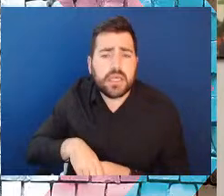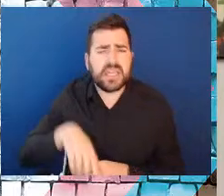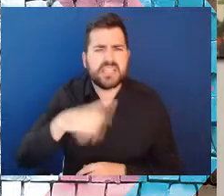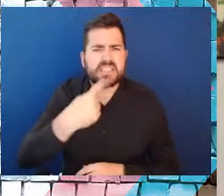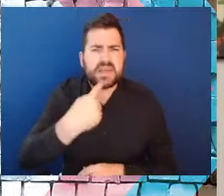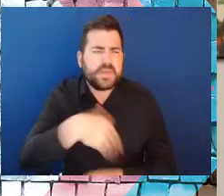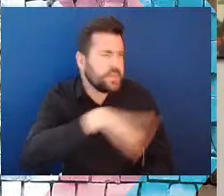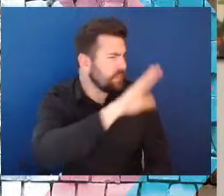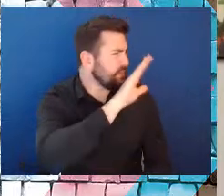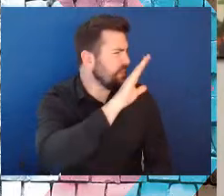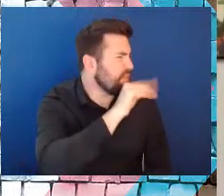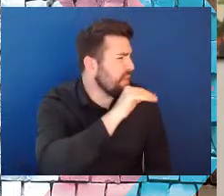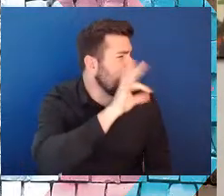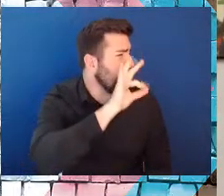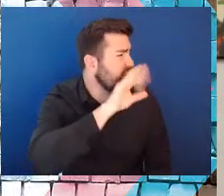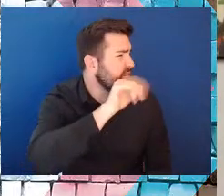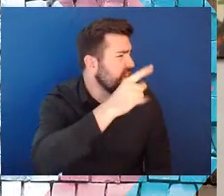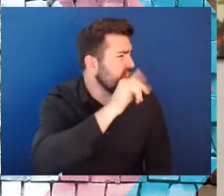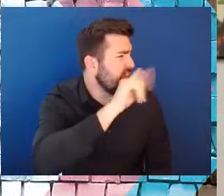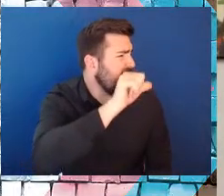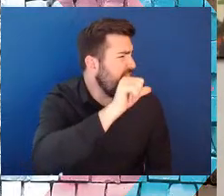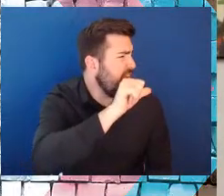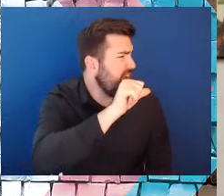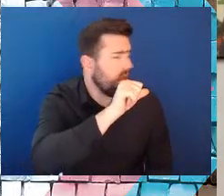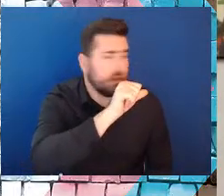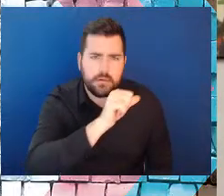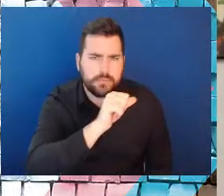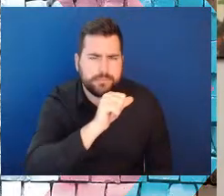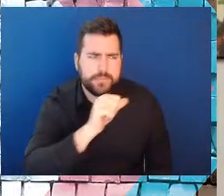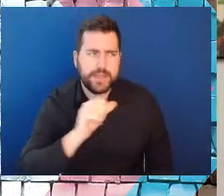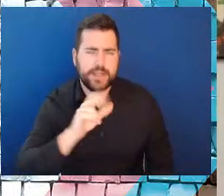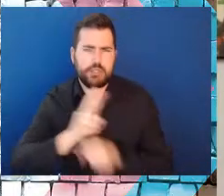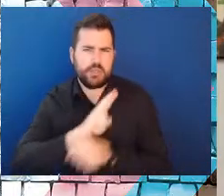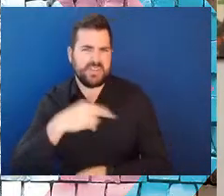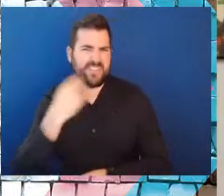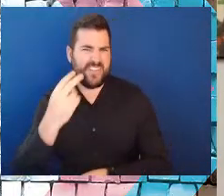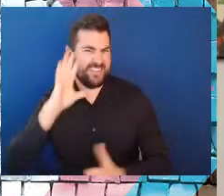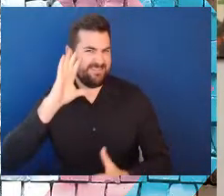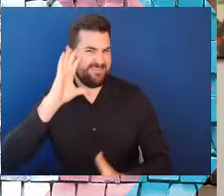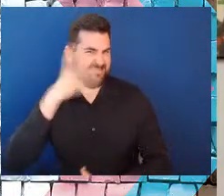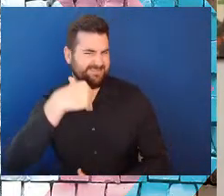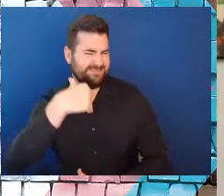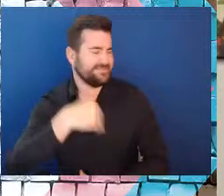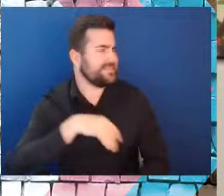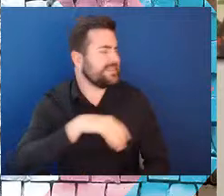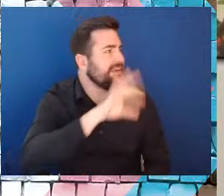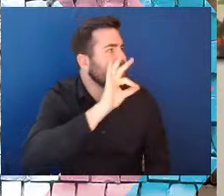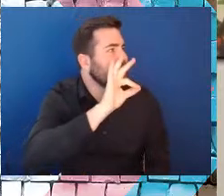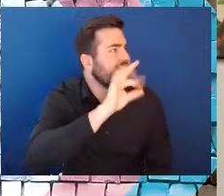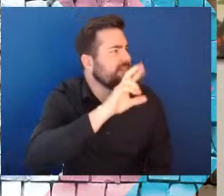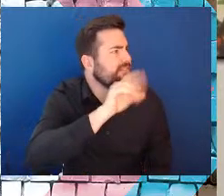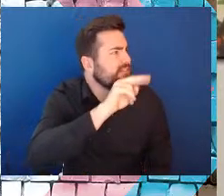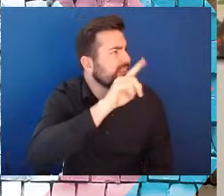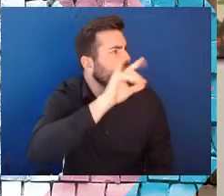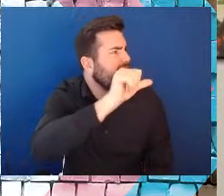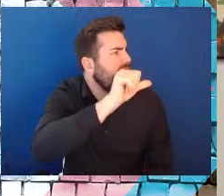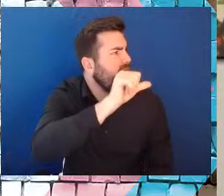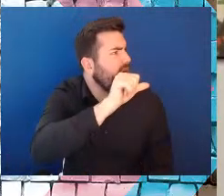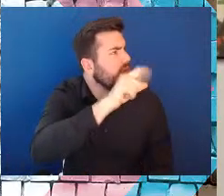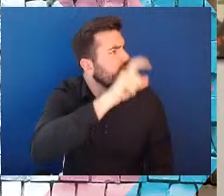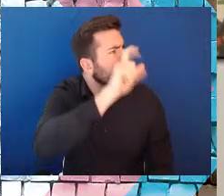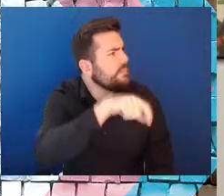Fringezilla! I don't know why a flea sounds like that, but I believe it does. Fringezilla! You must find your